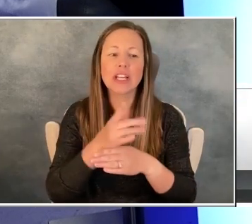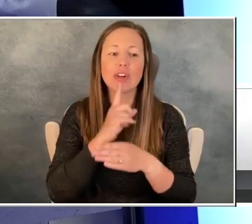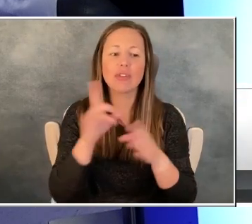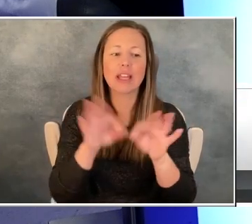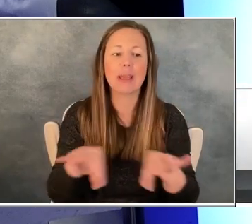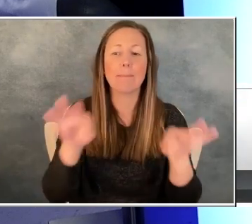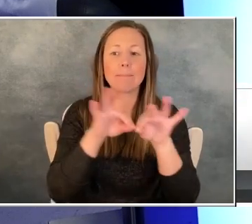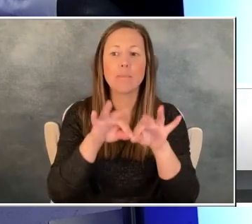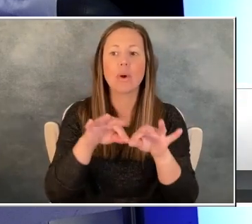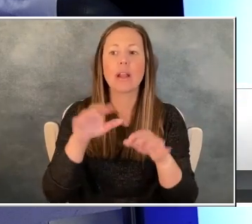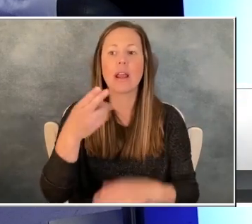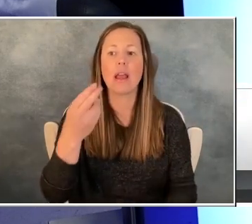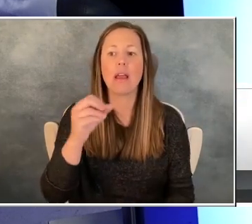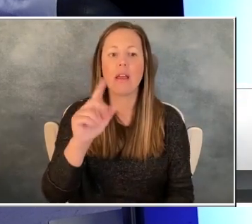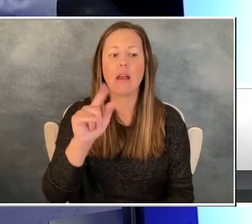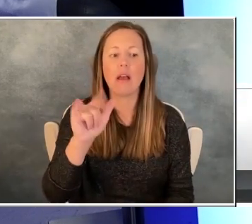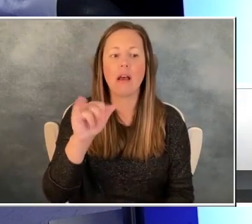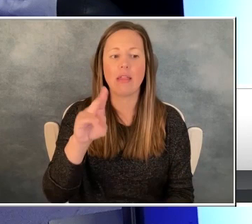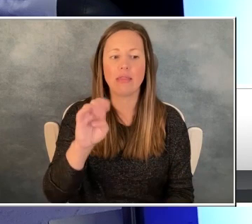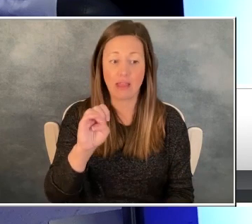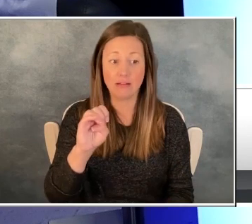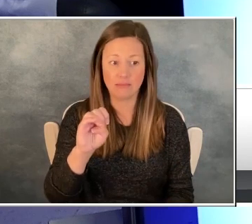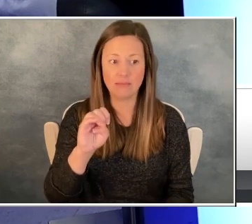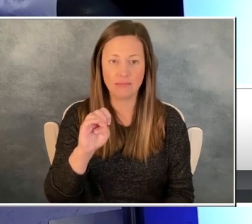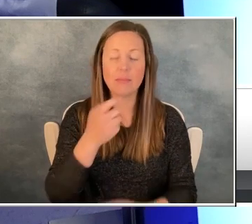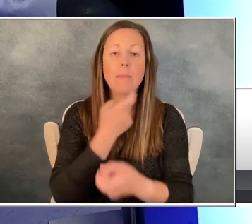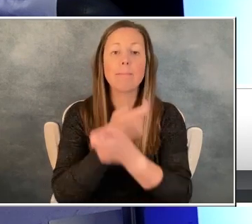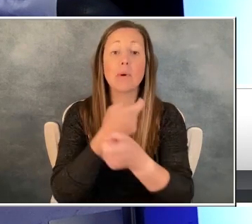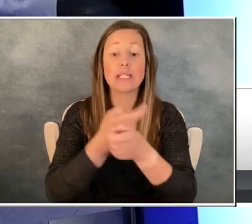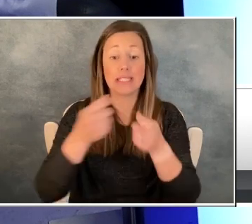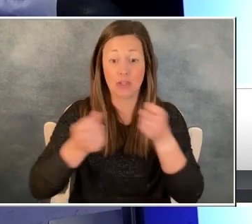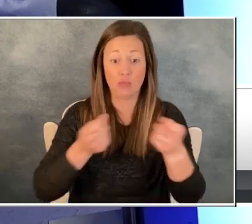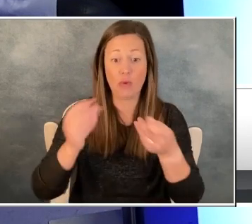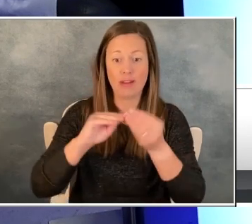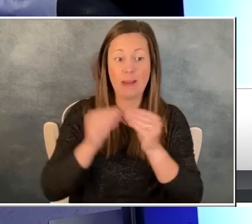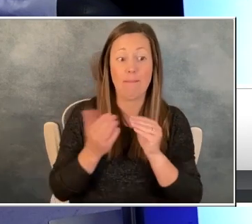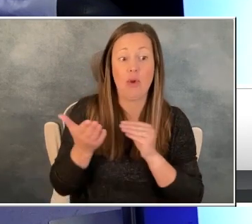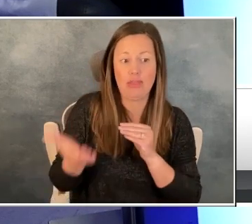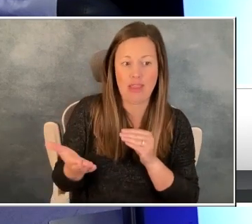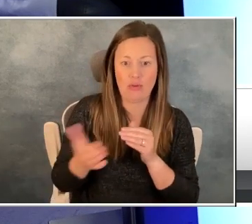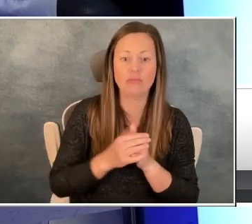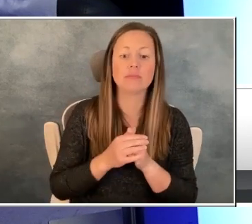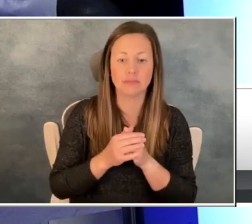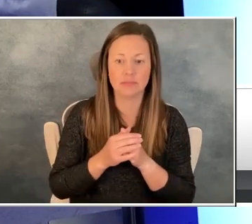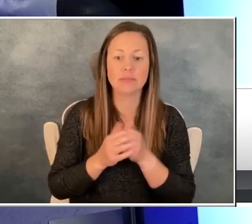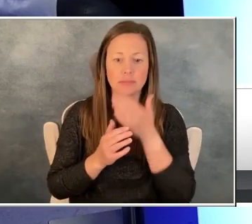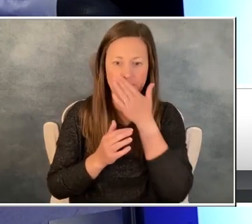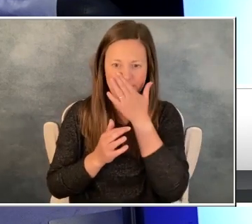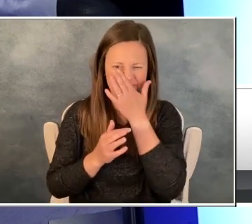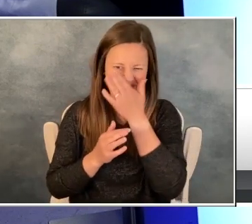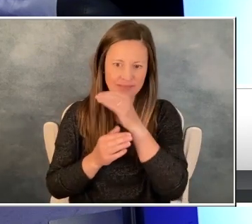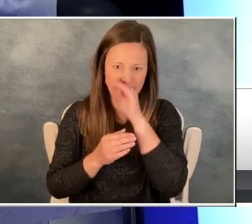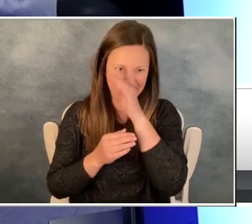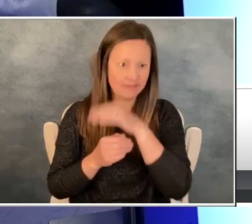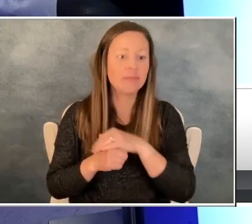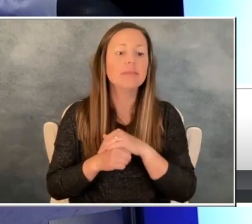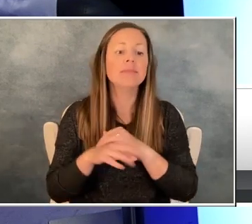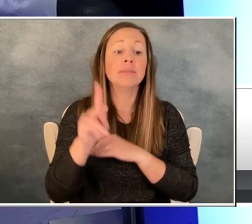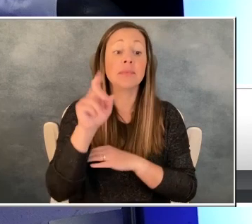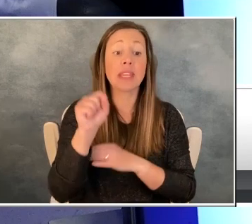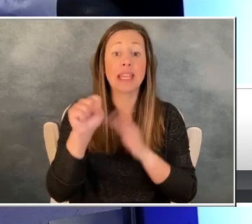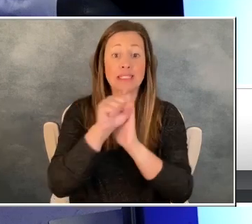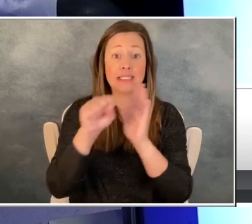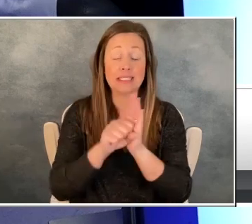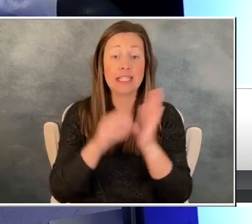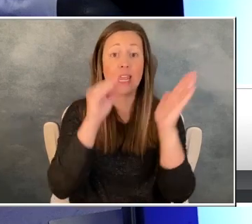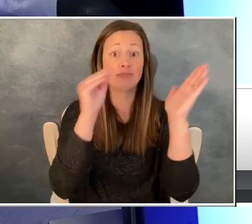Hotline. Everybody watching, we encourage you to write this number down. If you are in Kansas, put this on your refrigerator, tape it to